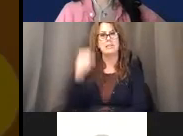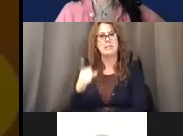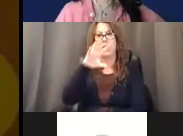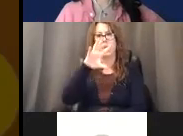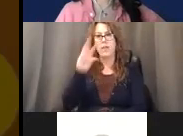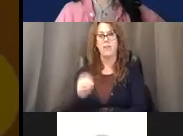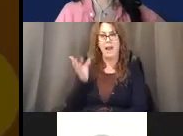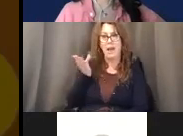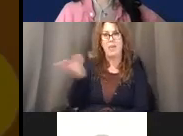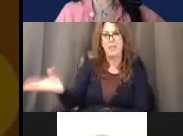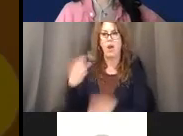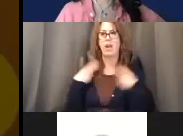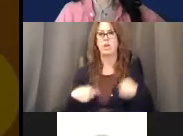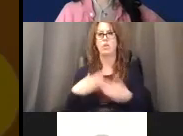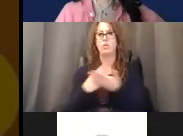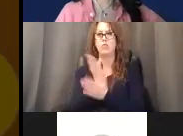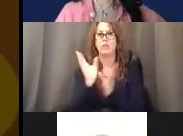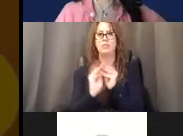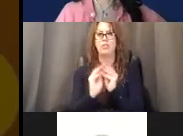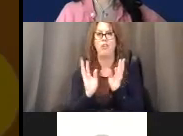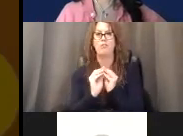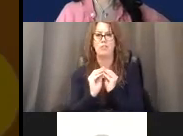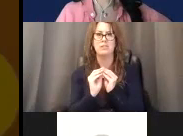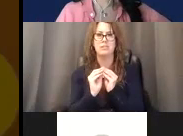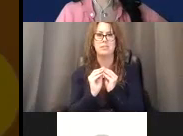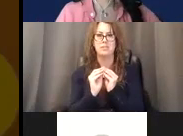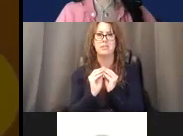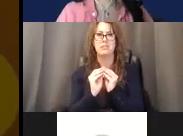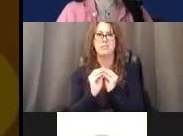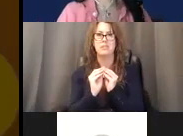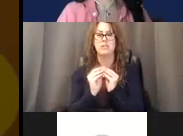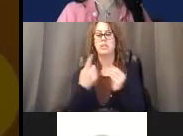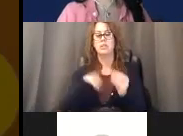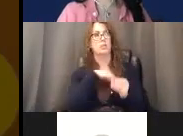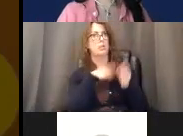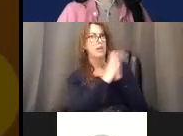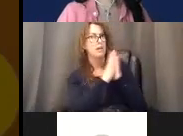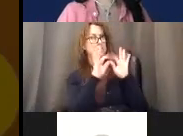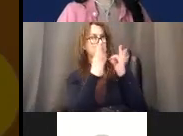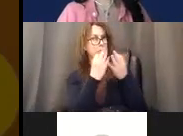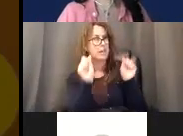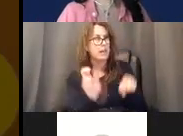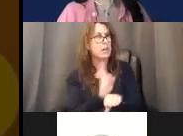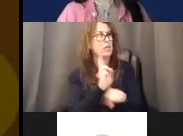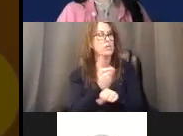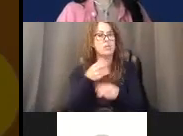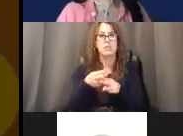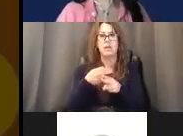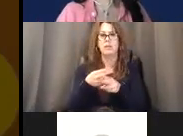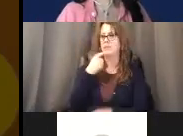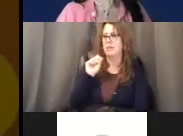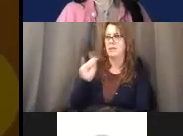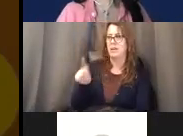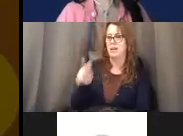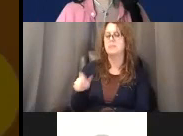rights conference. And so we actually asked his family if they could use their name, and they gave that to us. And so just something we always